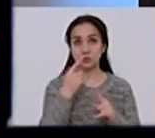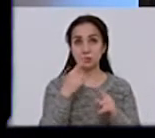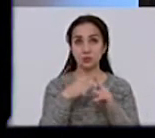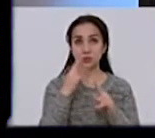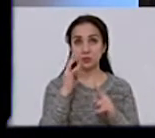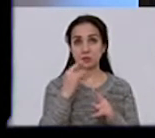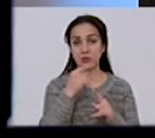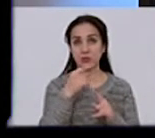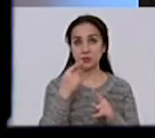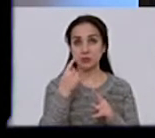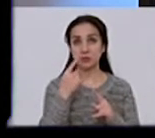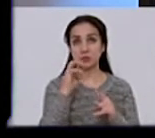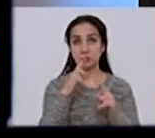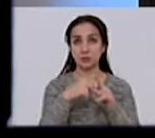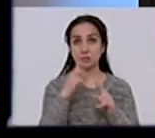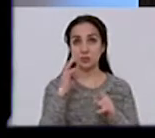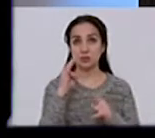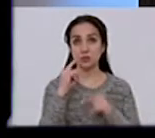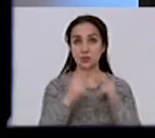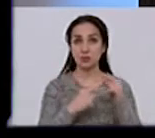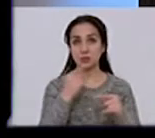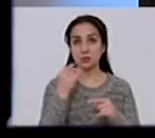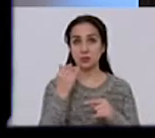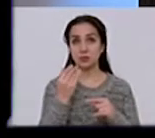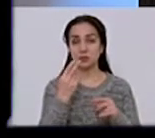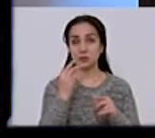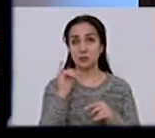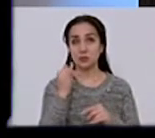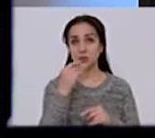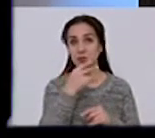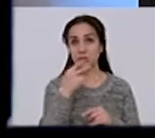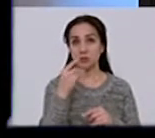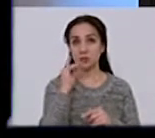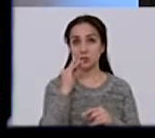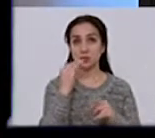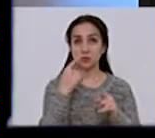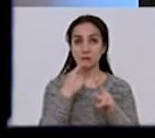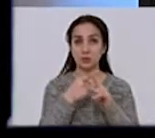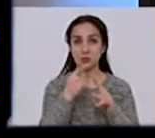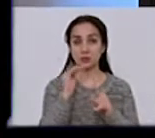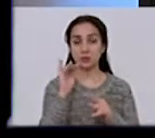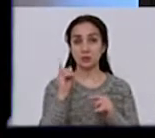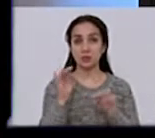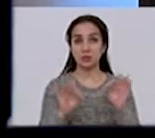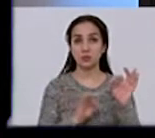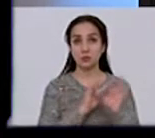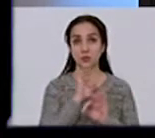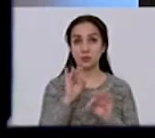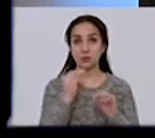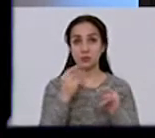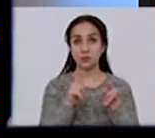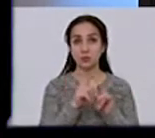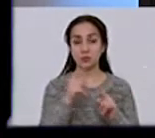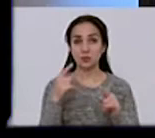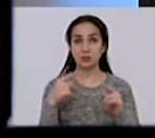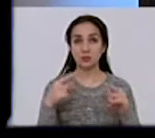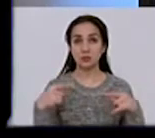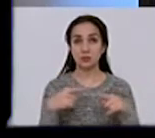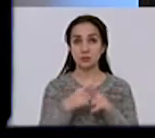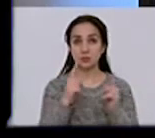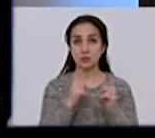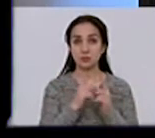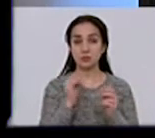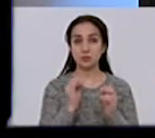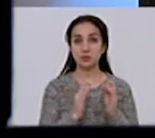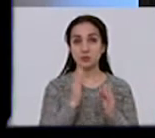xn-1, xn orqali biz y teng fx funksiya grafigi bilan kesishguncha